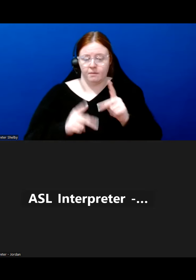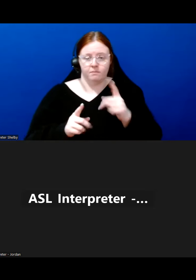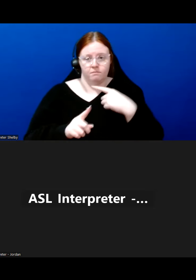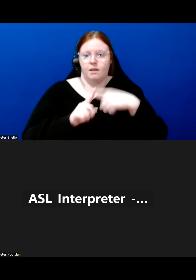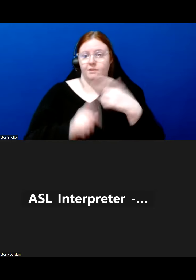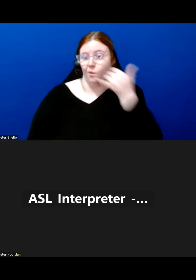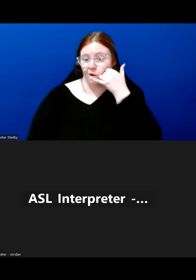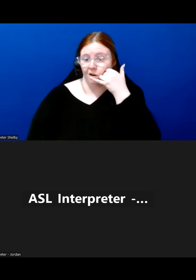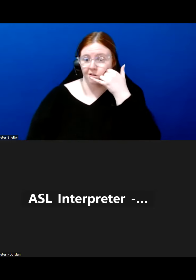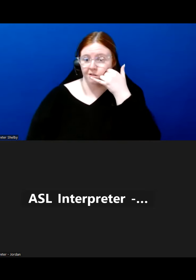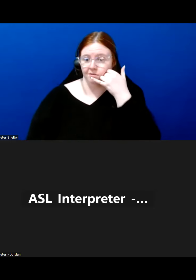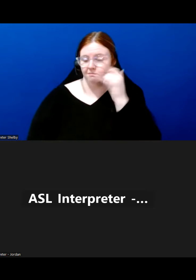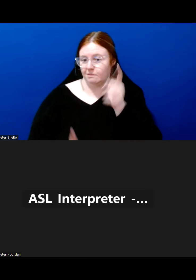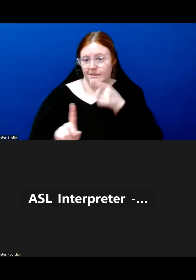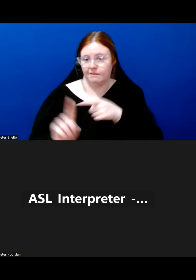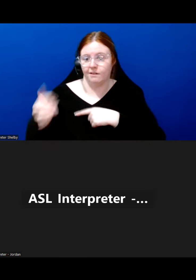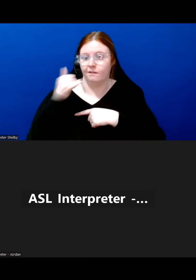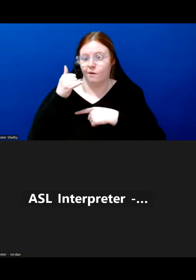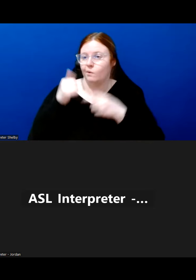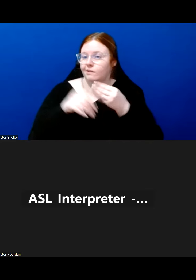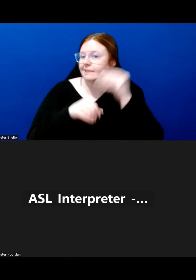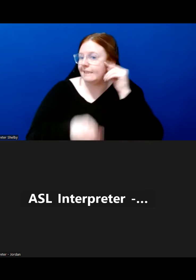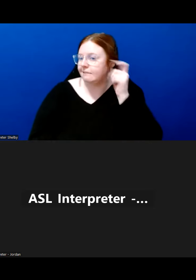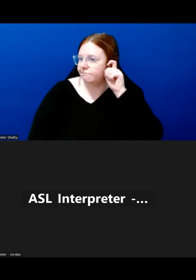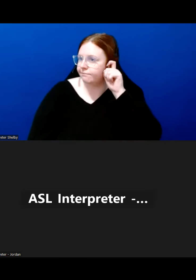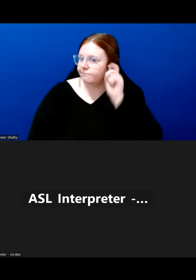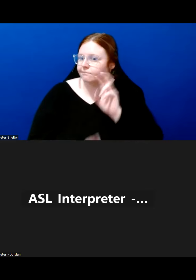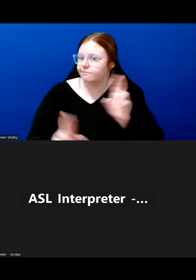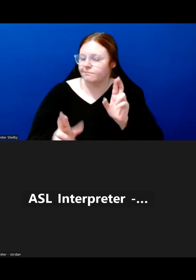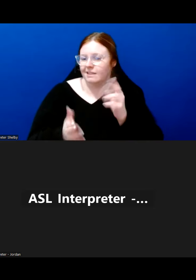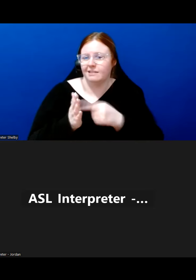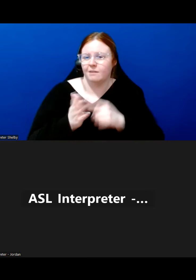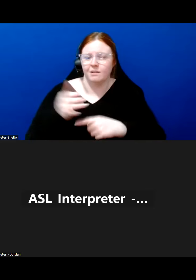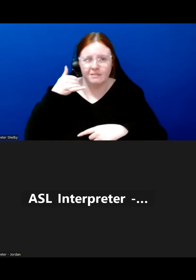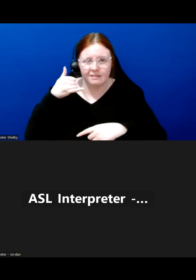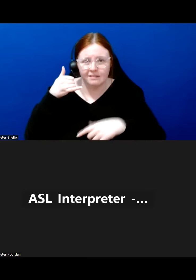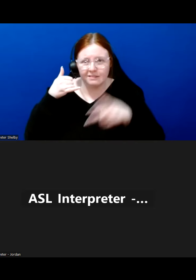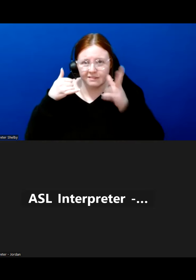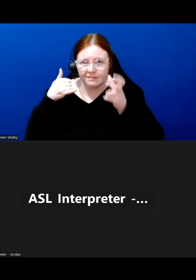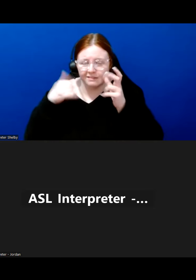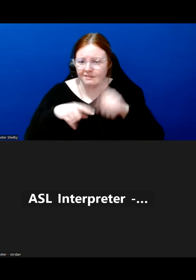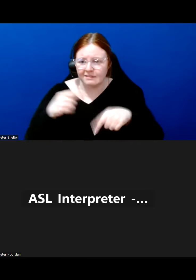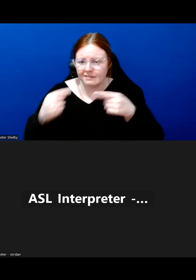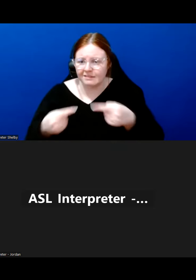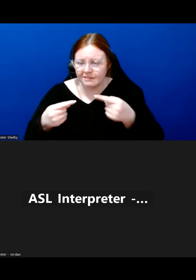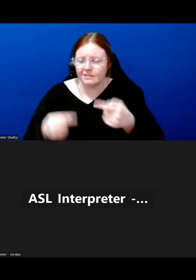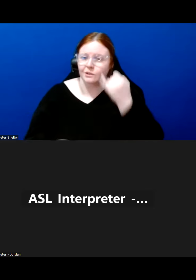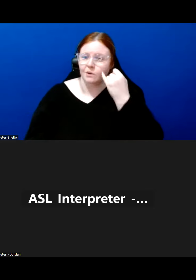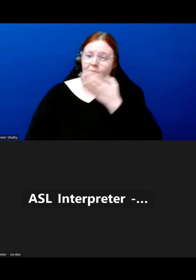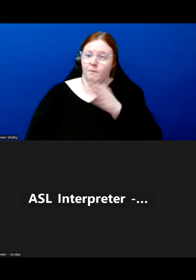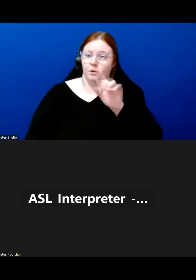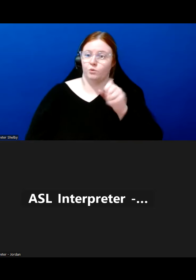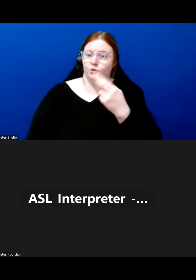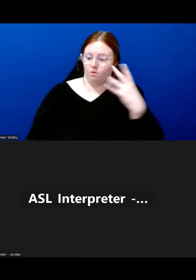great one too, because hearing on the cell phone is sometimes a challenge for people. So to have that at the ear level through your